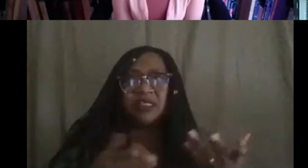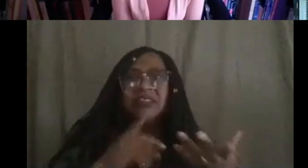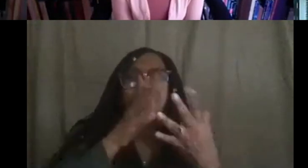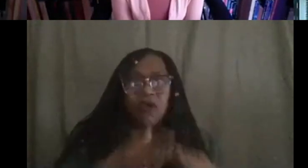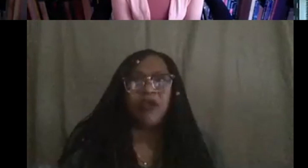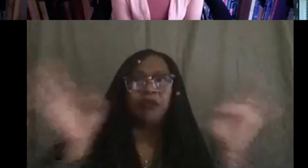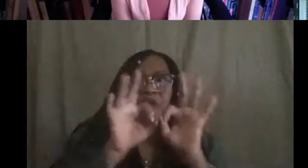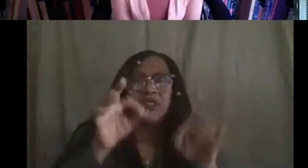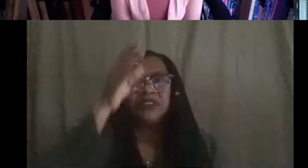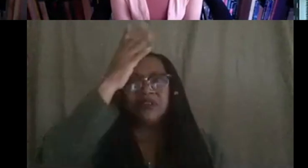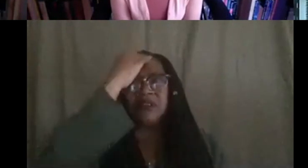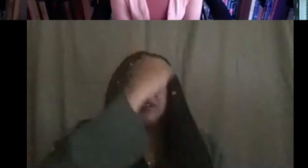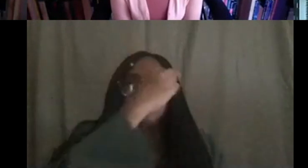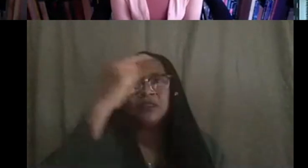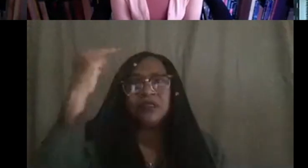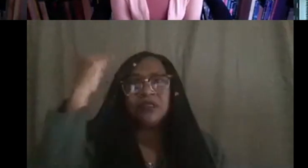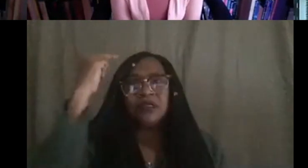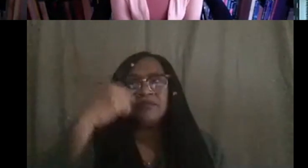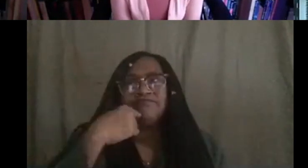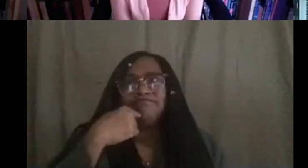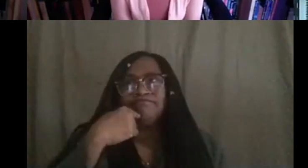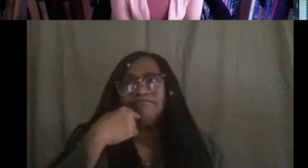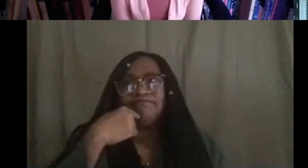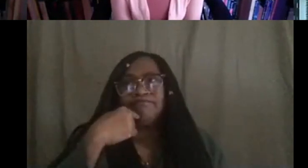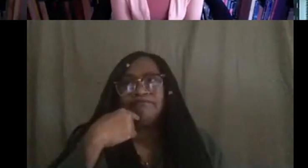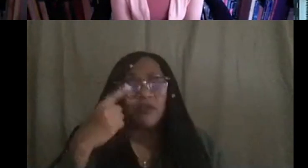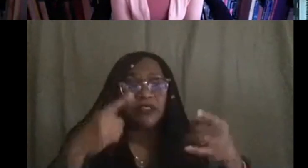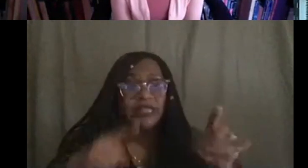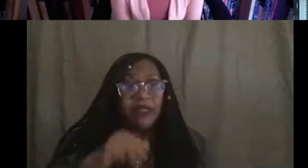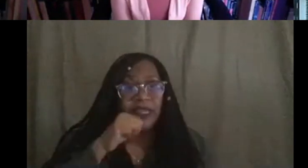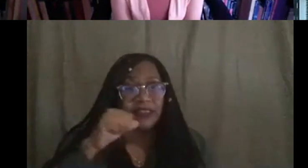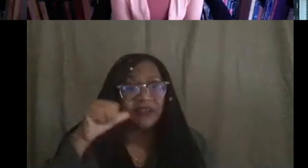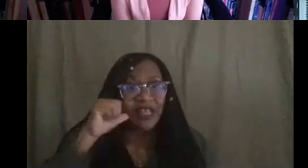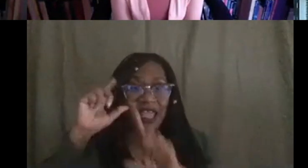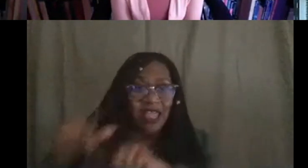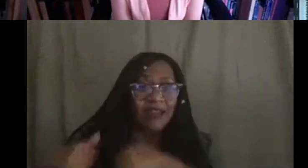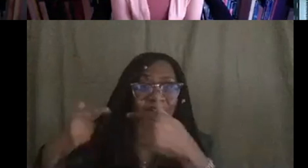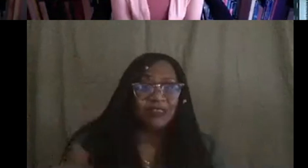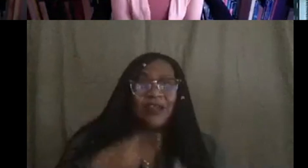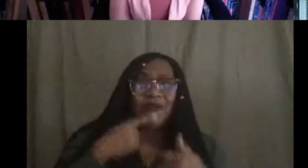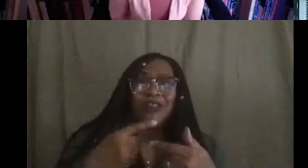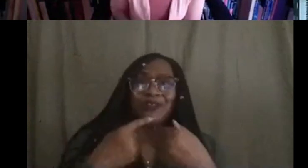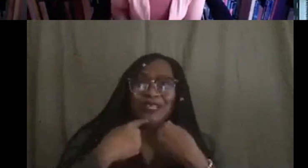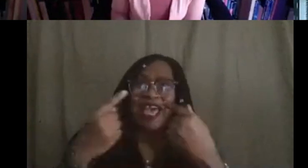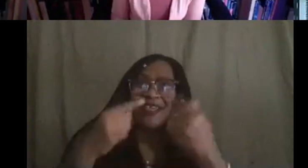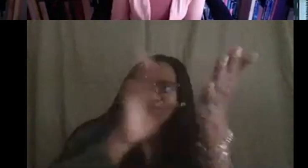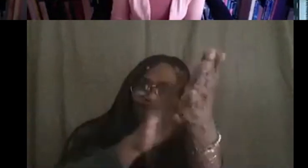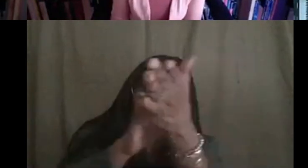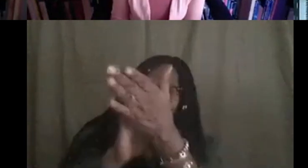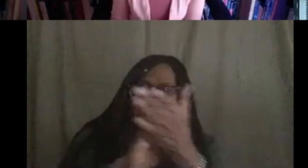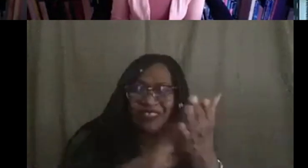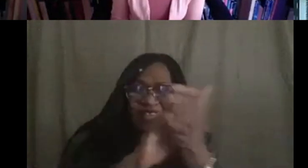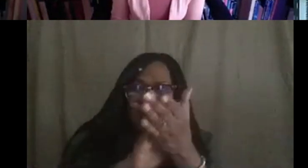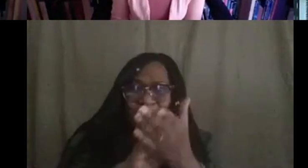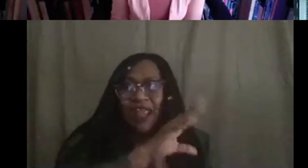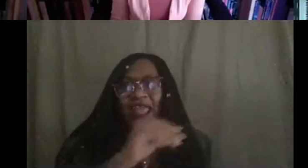reflect on what she was saying just yesterday and what she has been saying all along. So I would want to give a shout out to her right now. Of course,